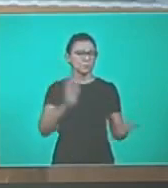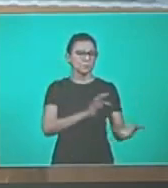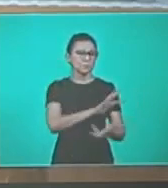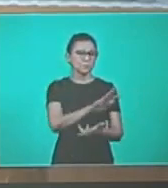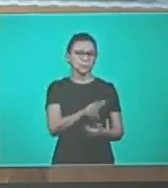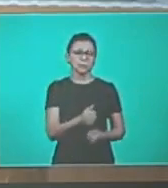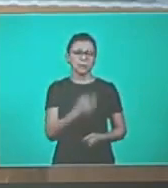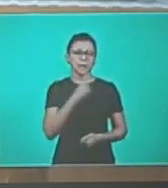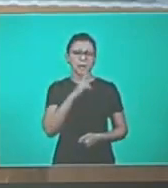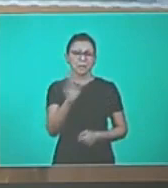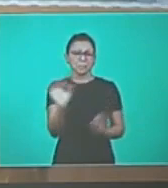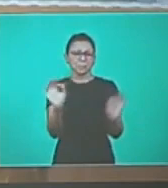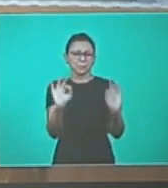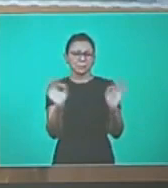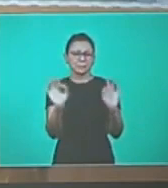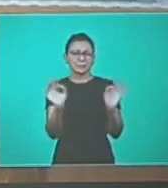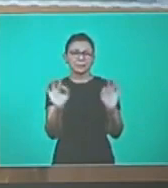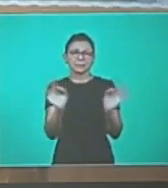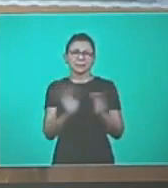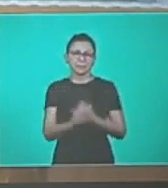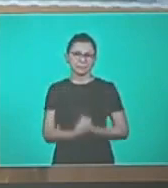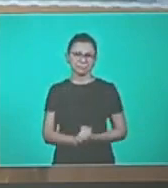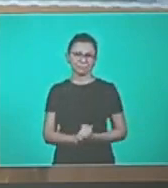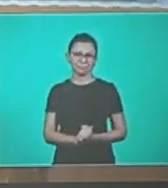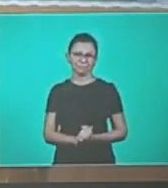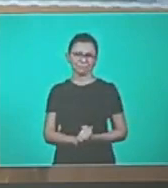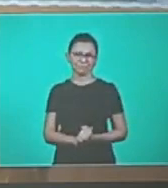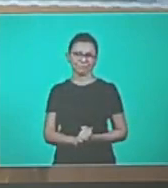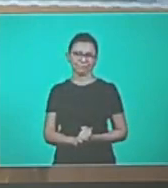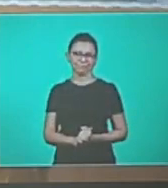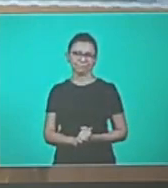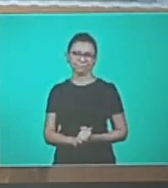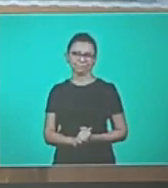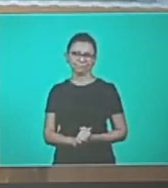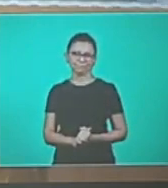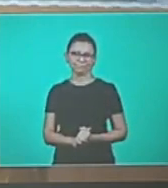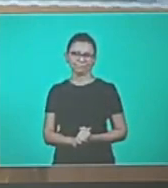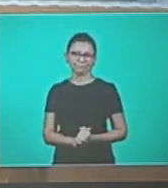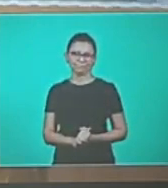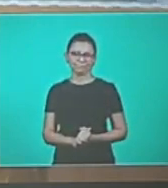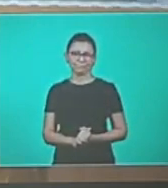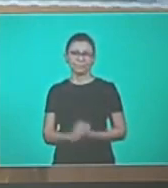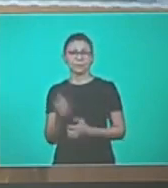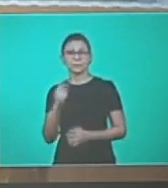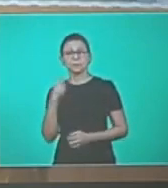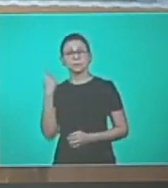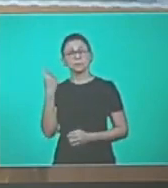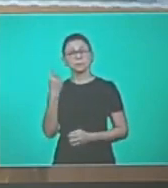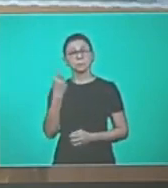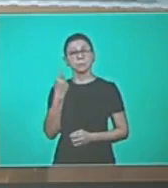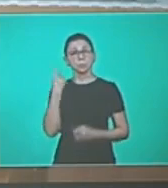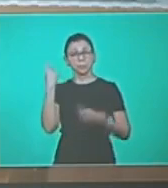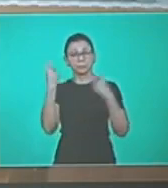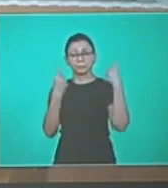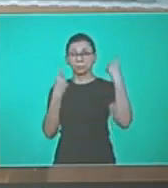situations going around the world. And we are doing diagnostics. We have